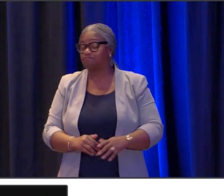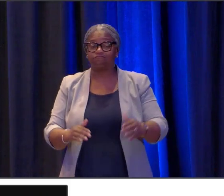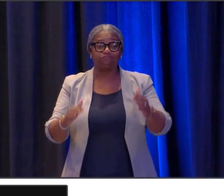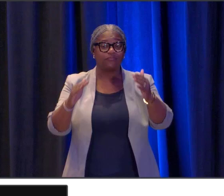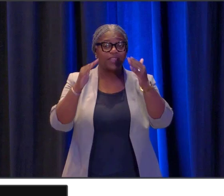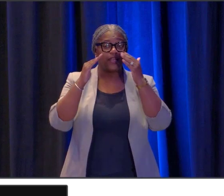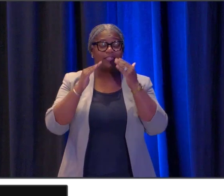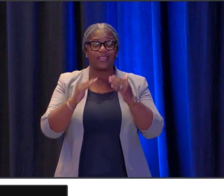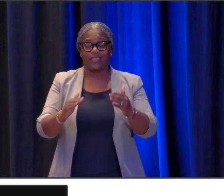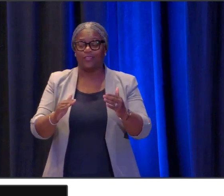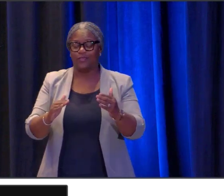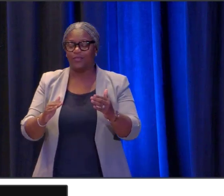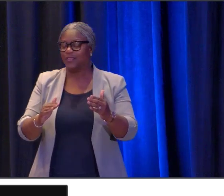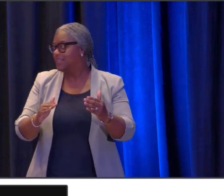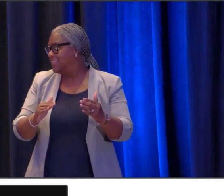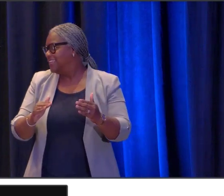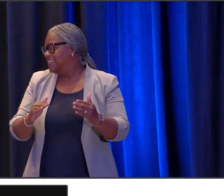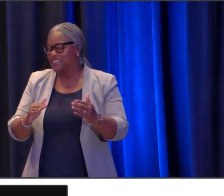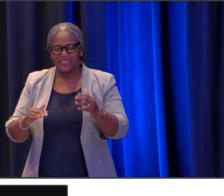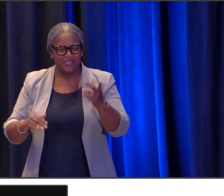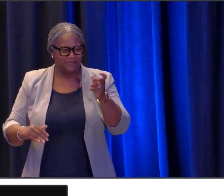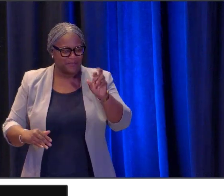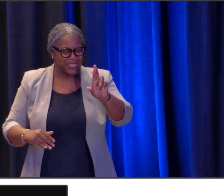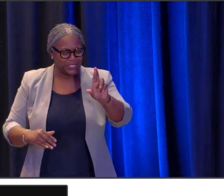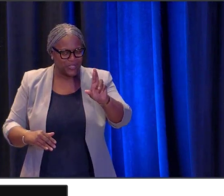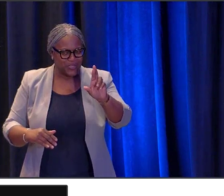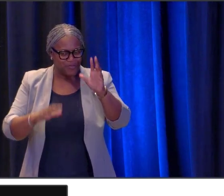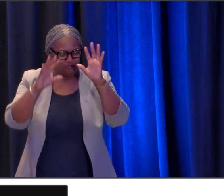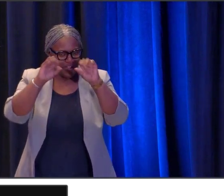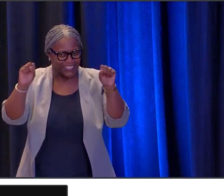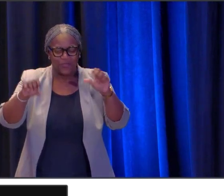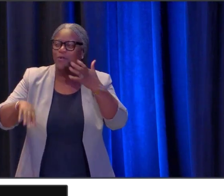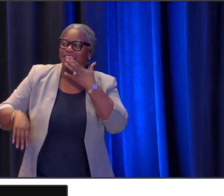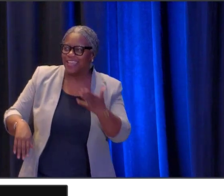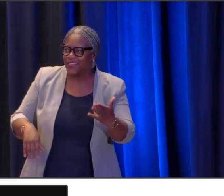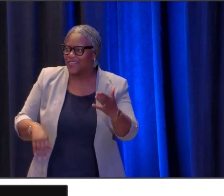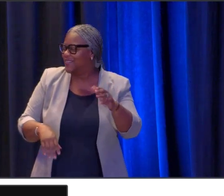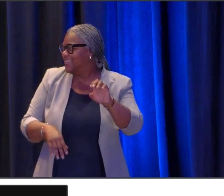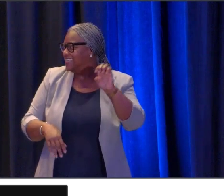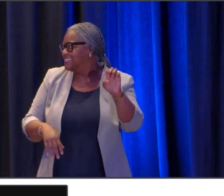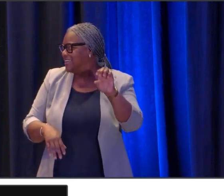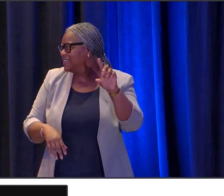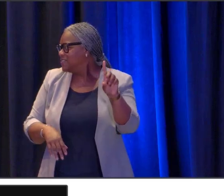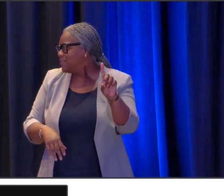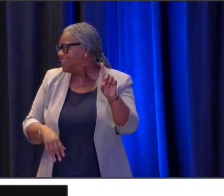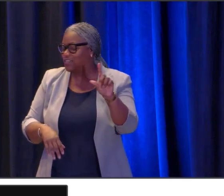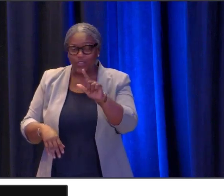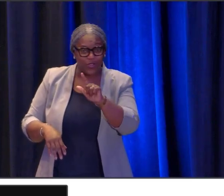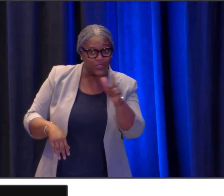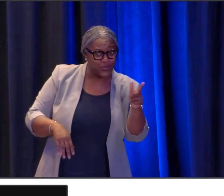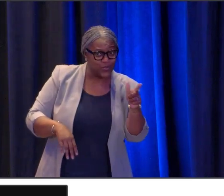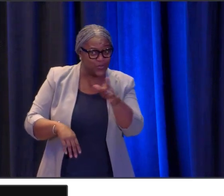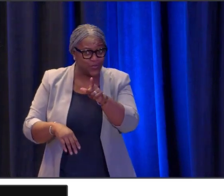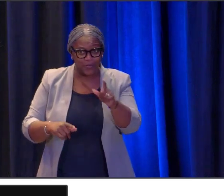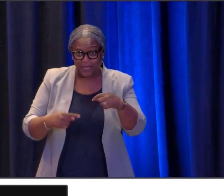Thank you, Mr. President. Thank you, Executive Director. Are you taking the vice president?